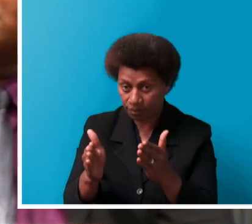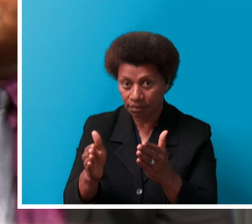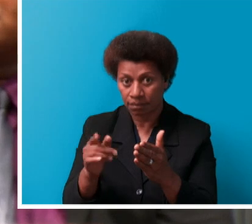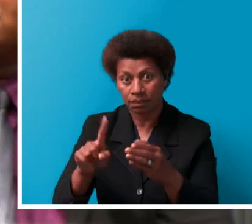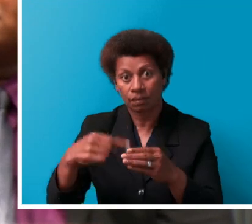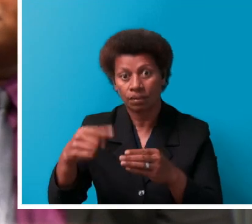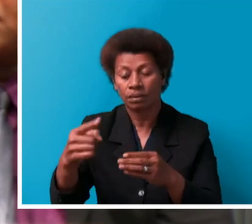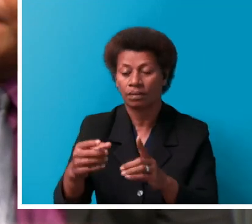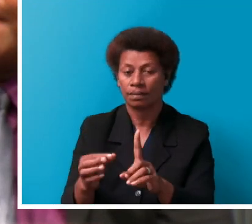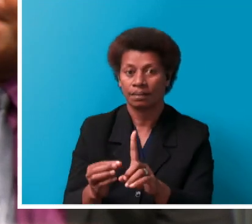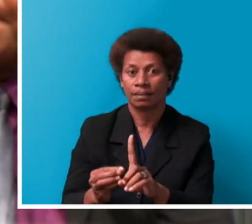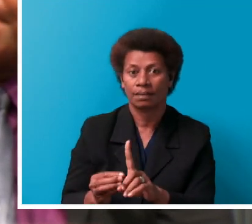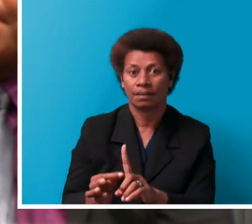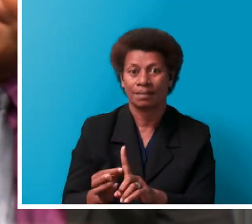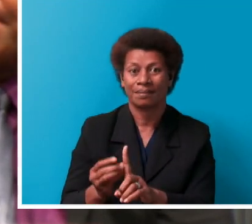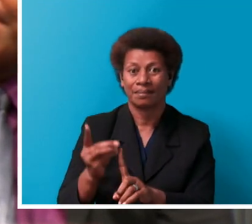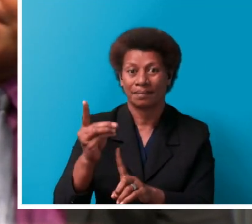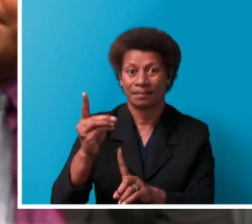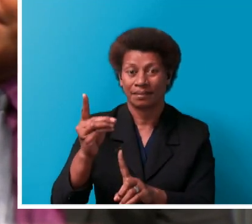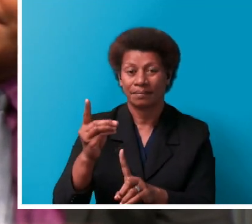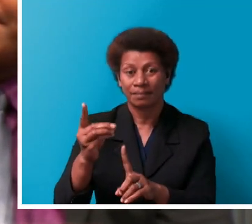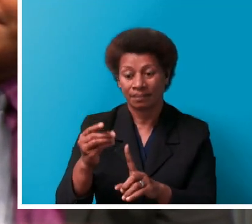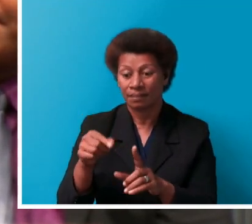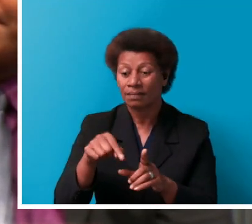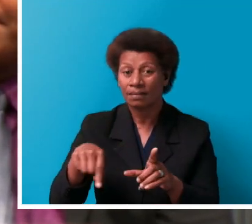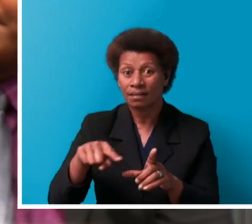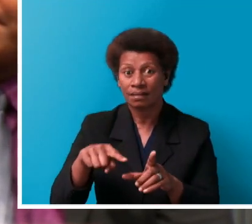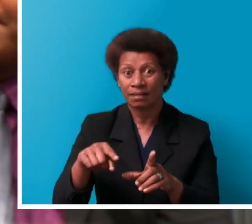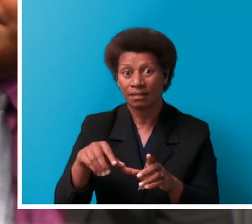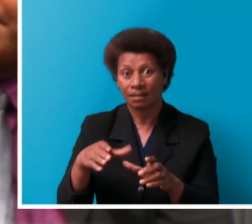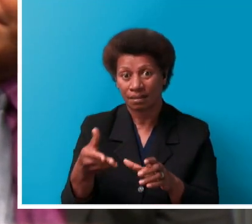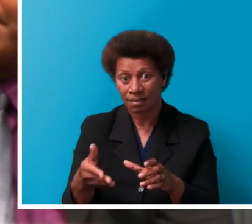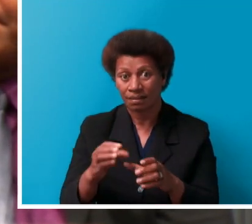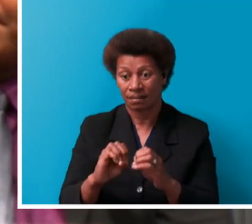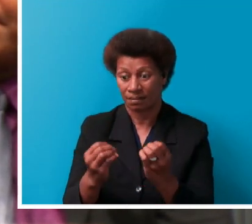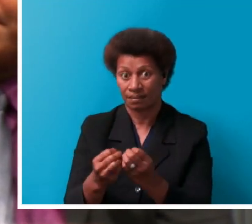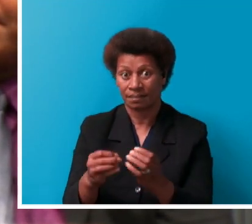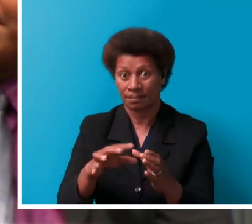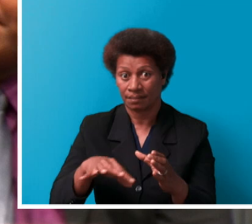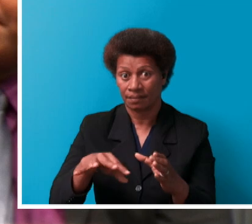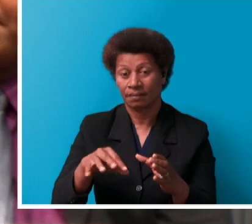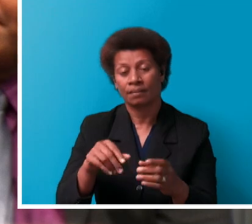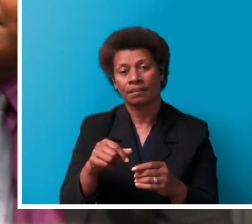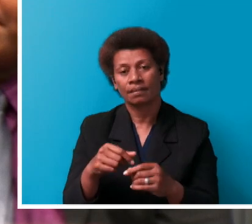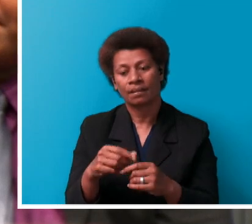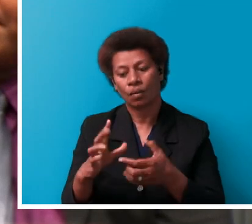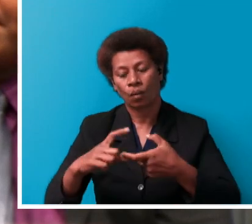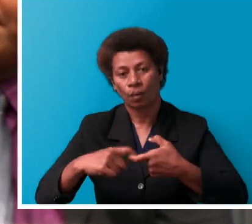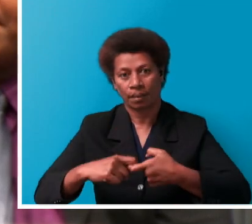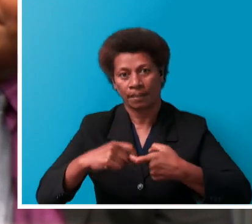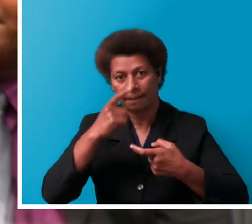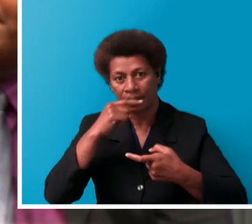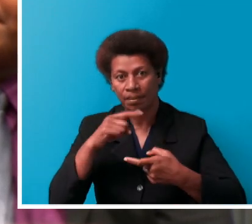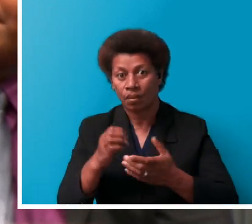continued development of this critical sector, which not only connects our people, but also drives economic